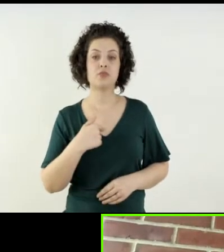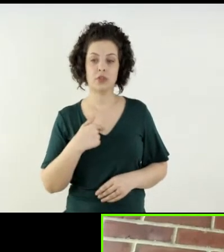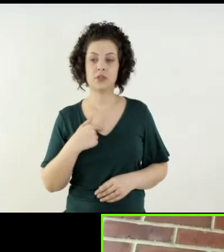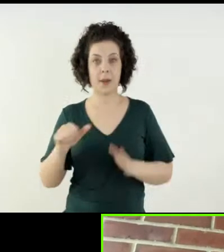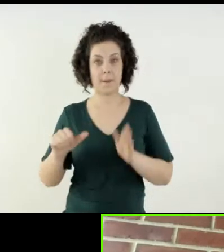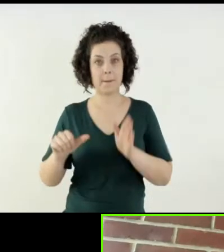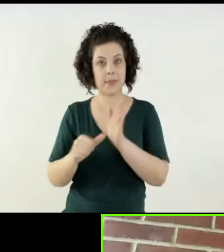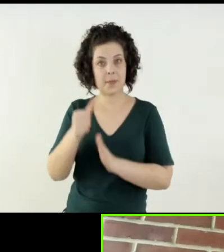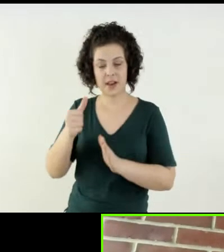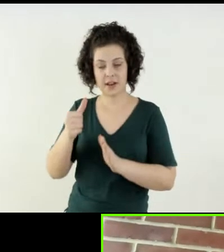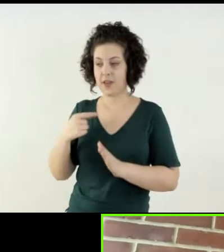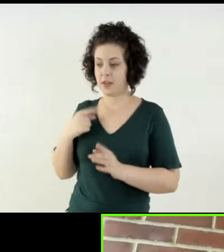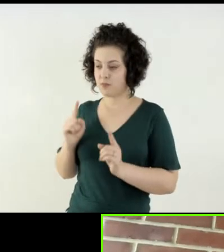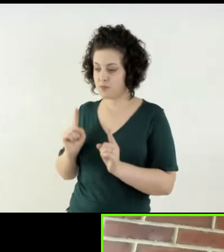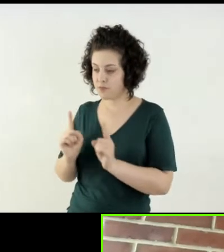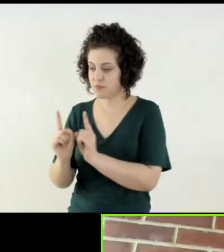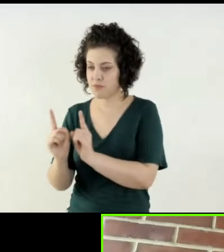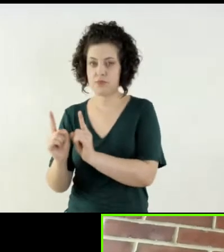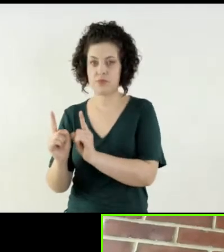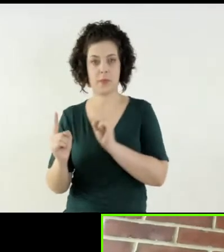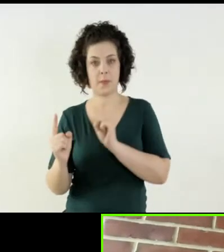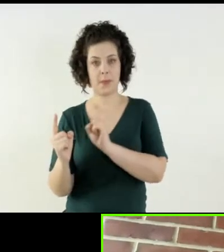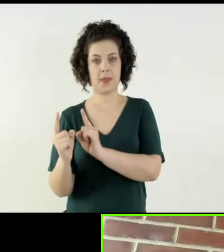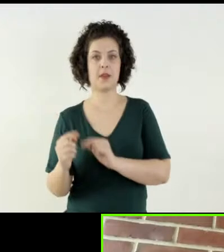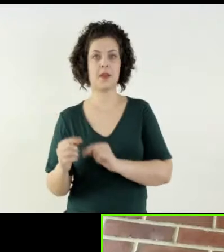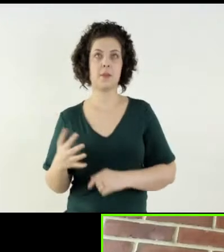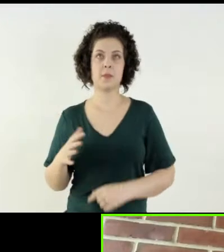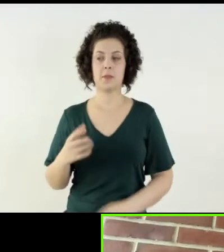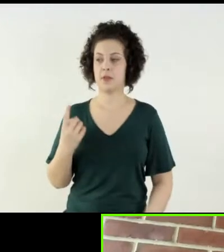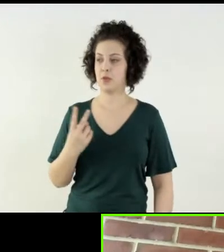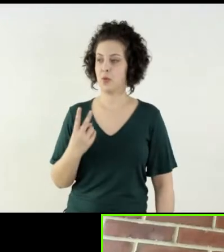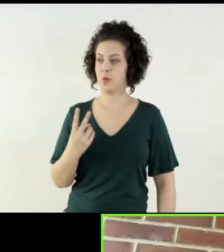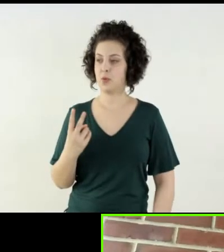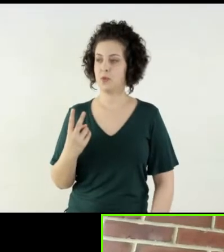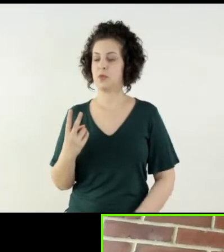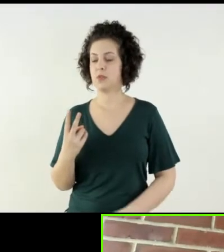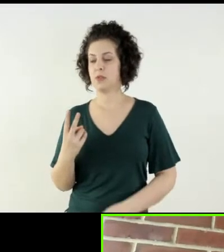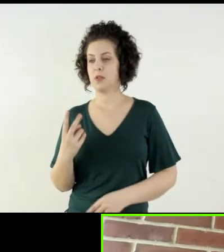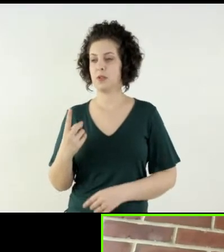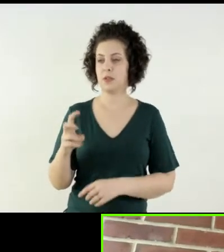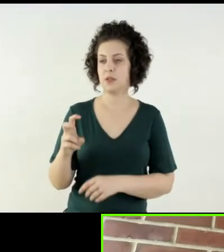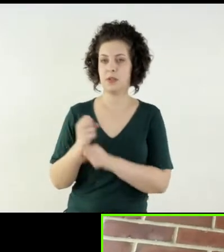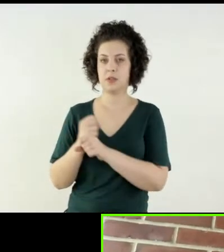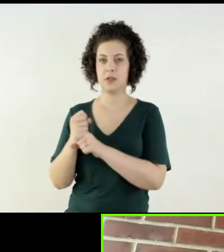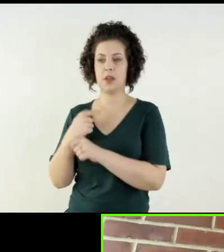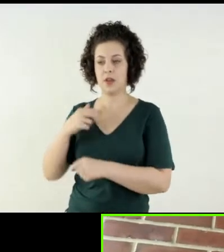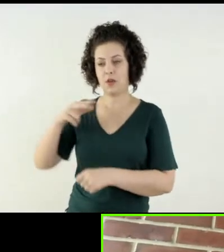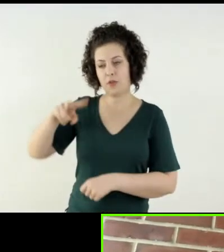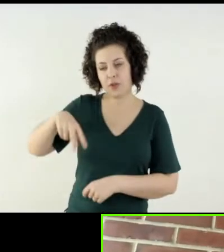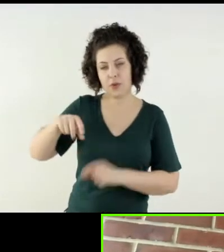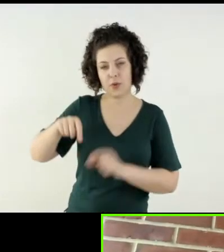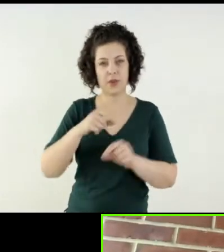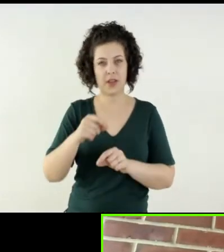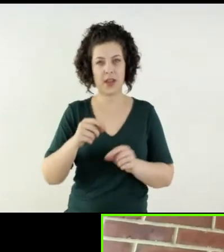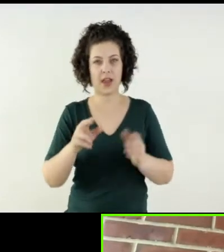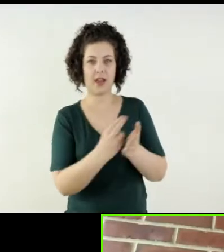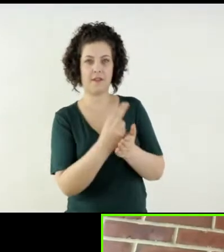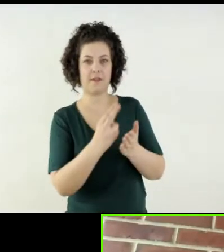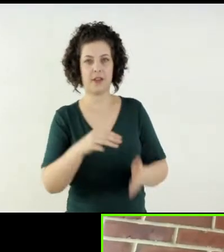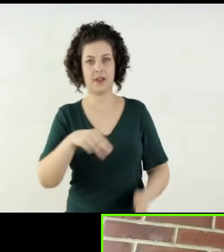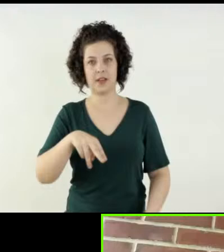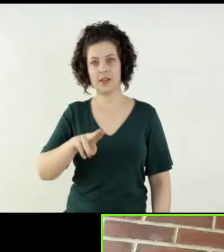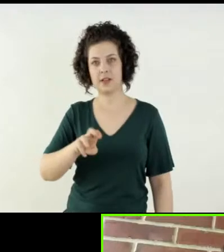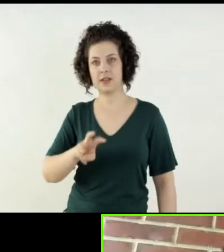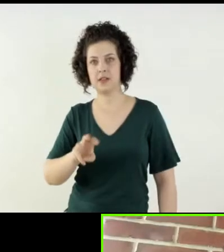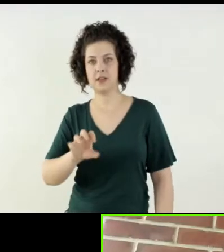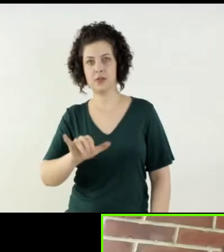maybe 12 or 15 years ago, when I read an article in the New Yorker by the writer Ariel Levy, who's writing about the Van Dykes, who was